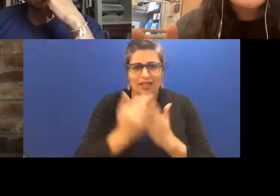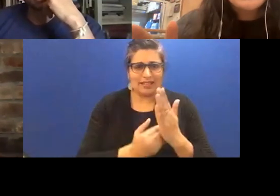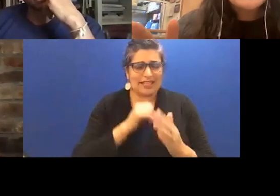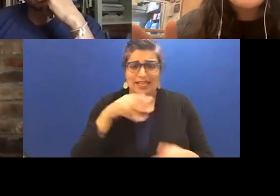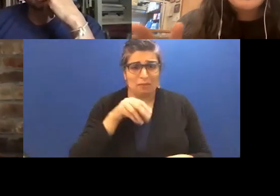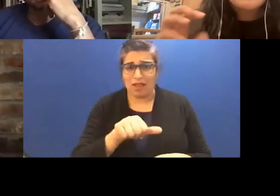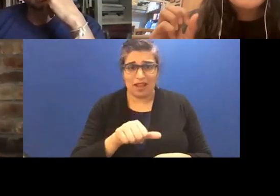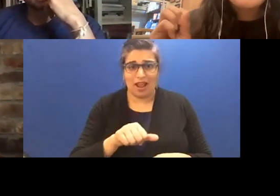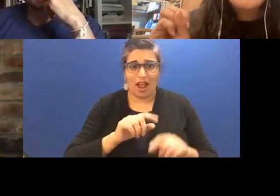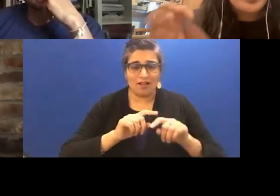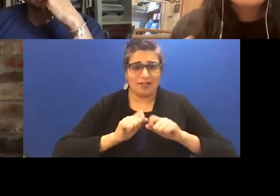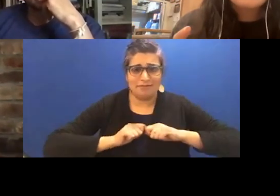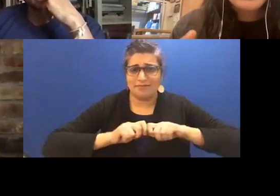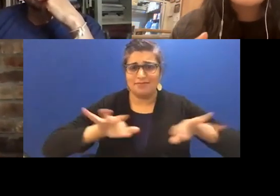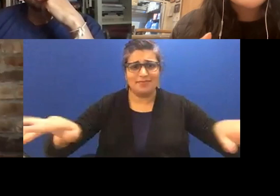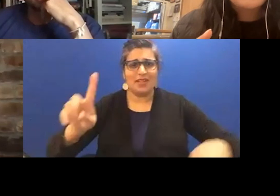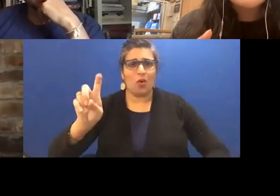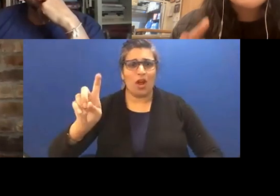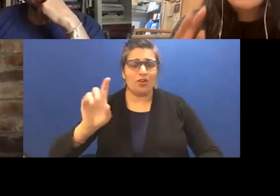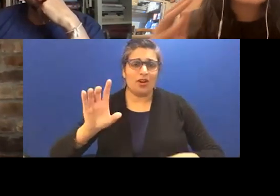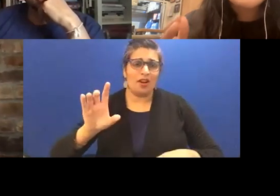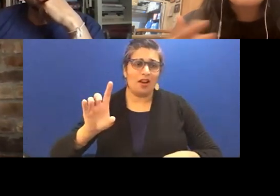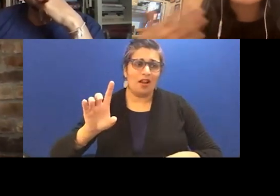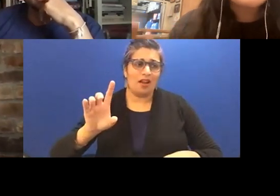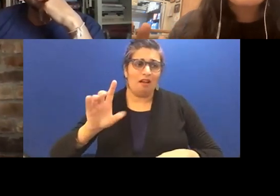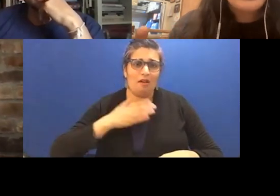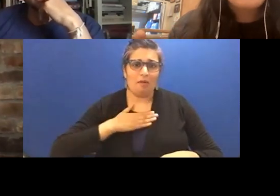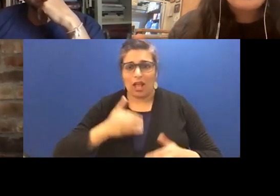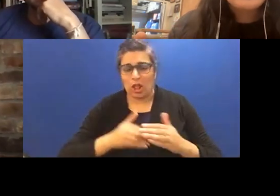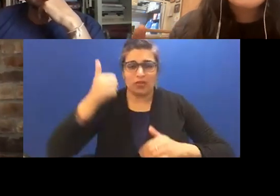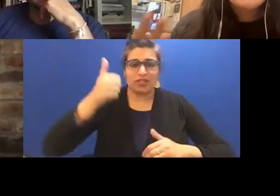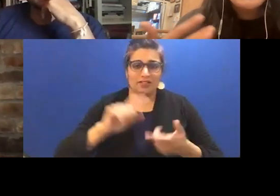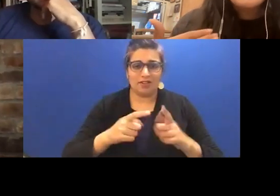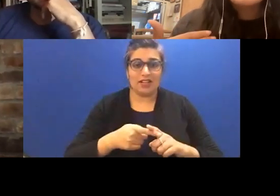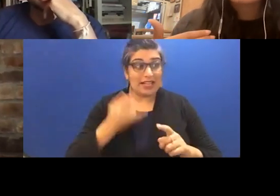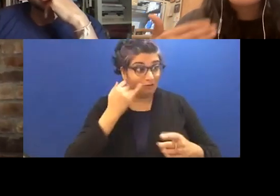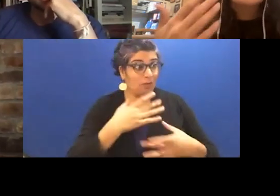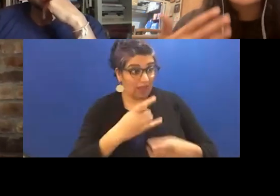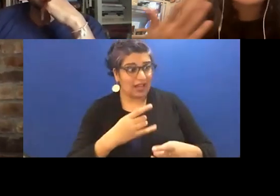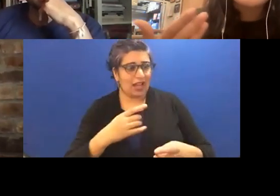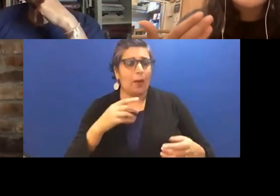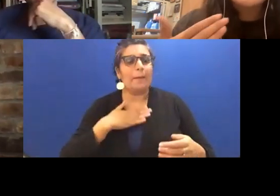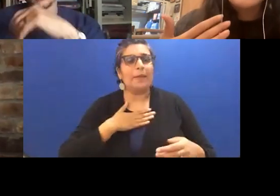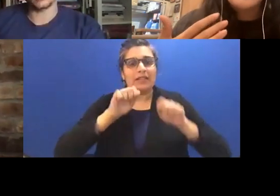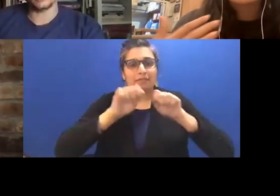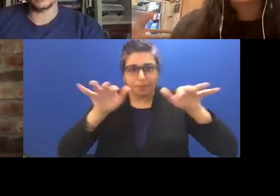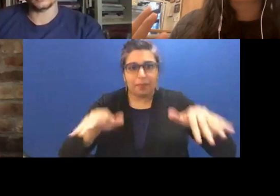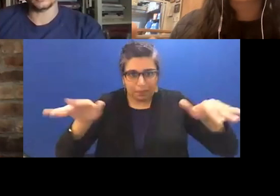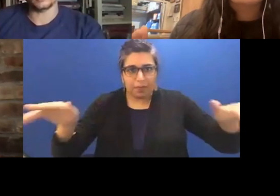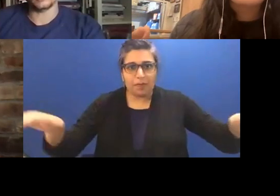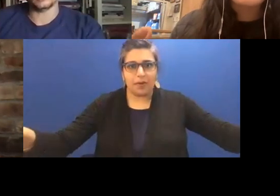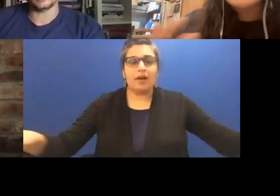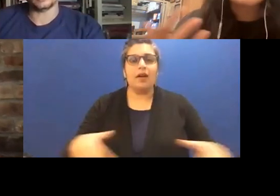I started sending it to, I think, 100 of my closest friends and said, if you like it, please spread the word. And before I knew it, I